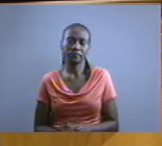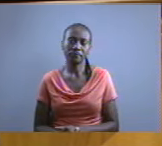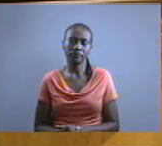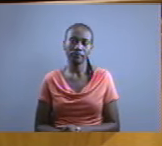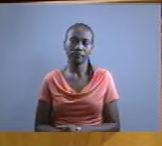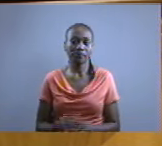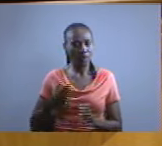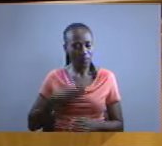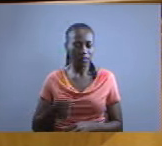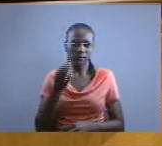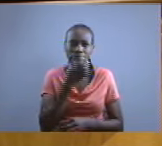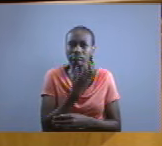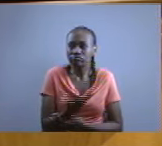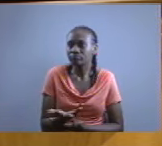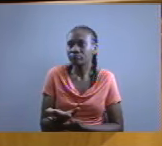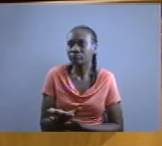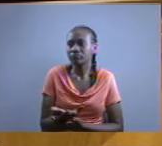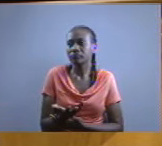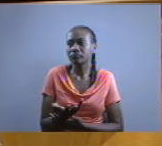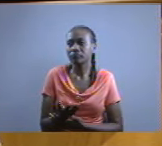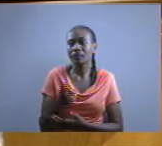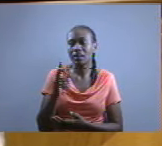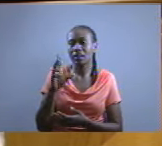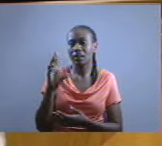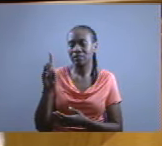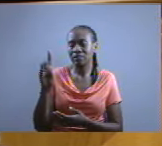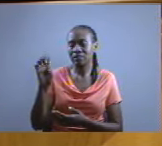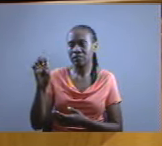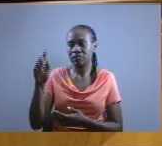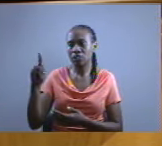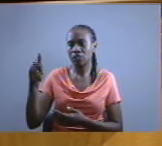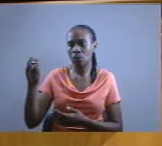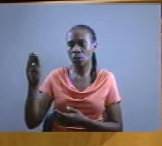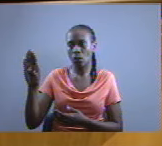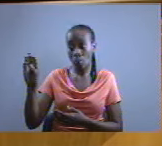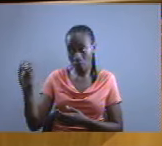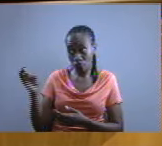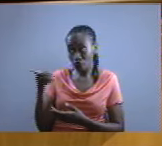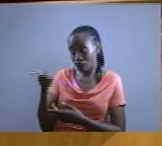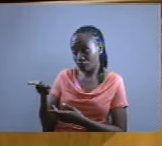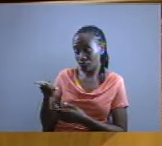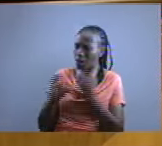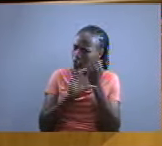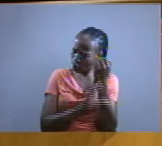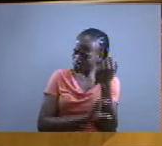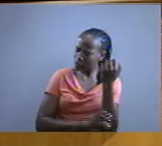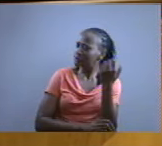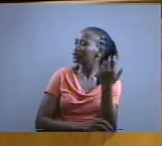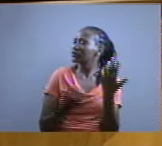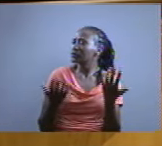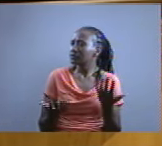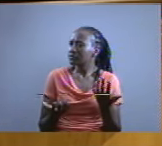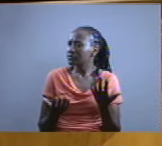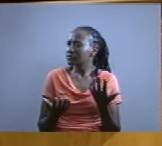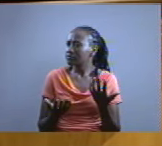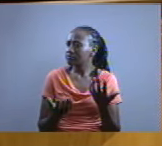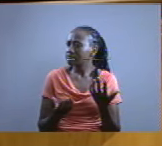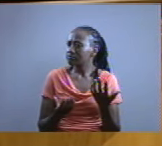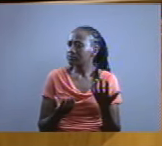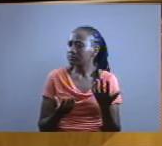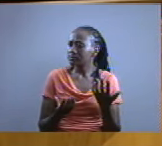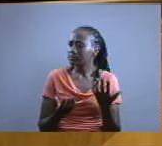I want to say to Honorable Dikobo that the Constitution does provide